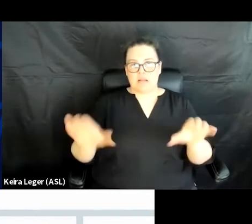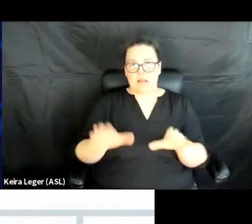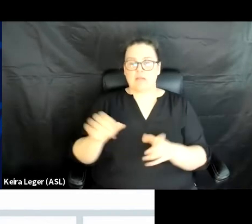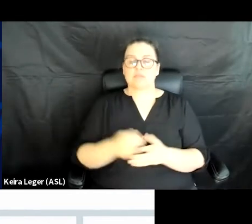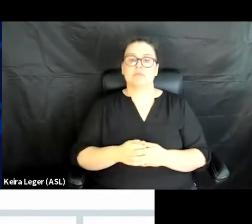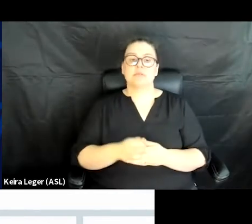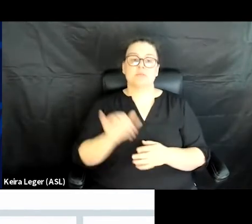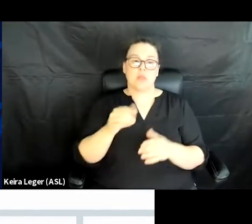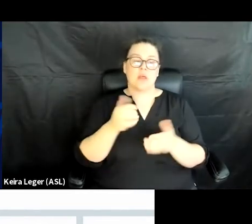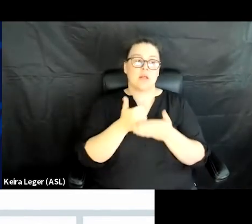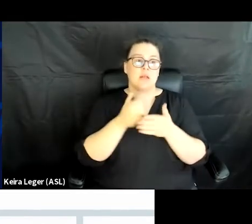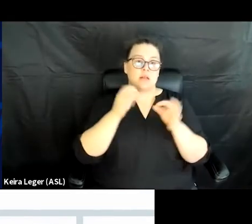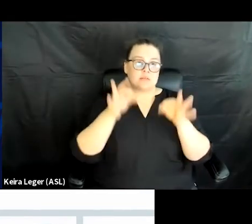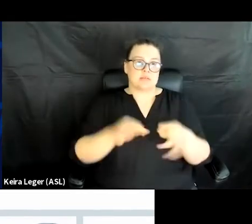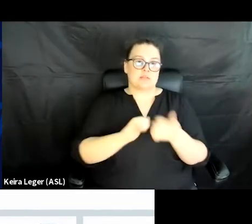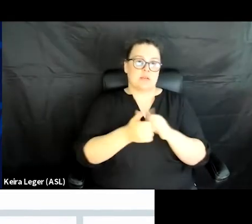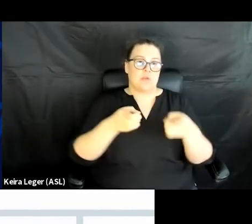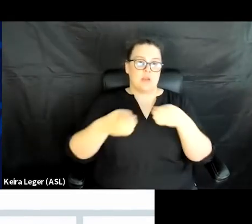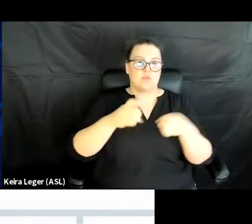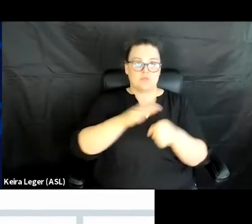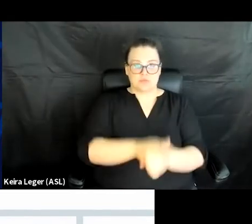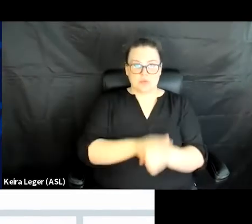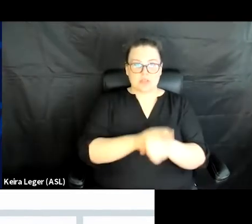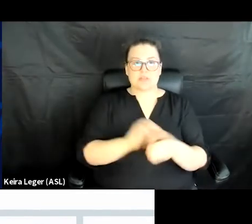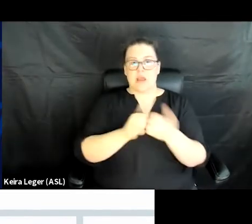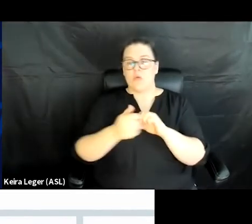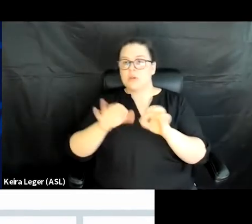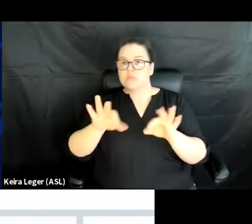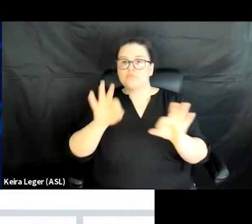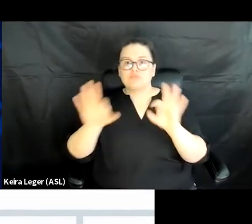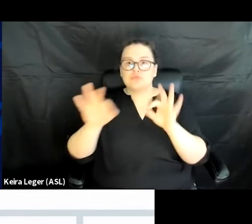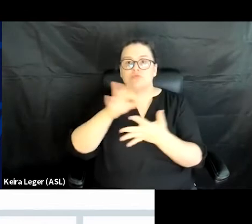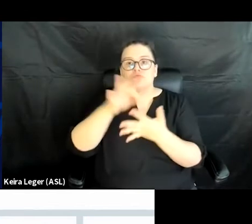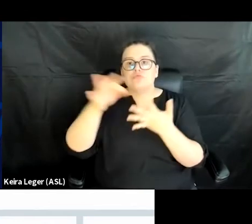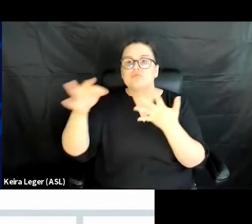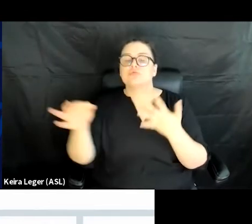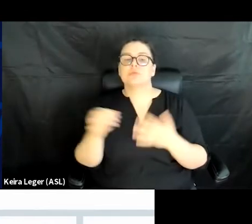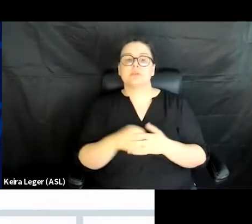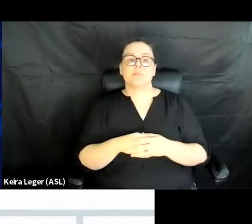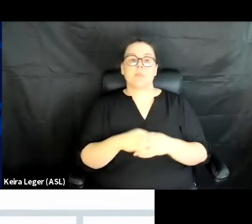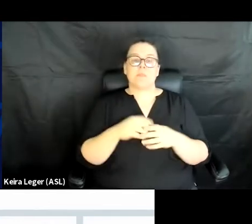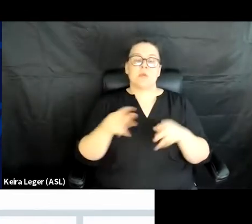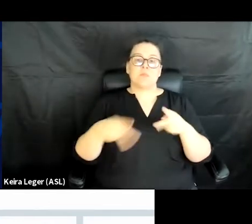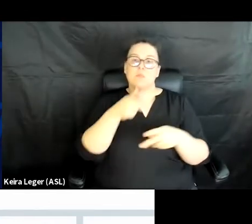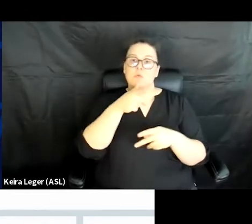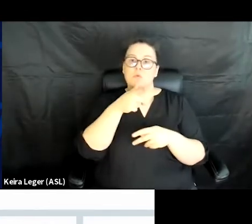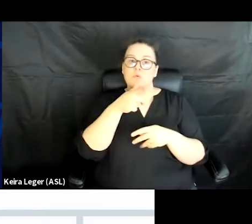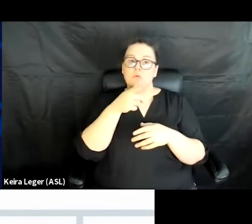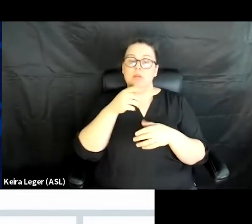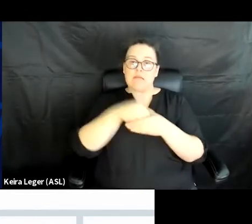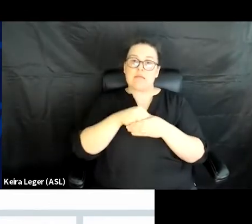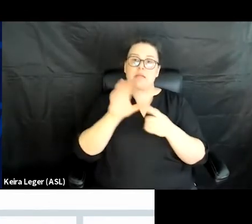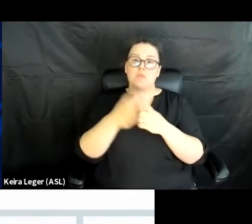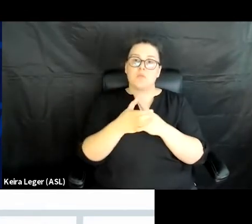stress related to others and make choices. And persons in communities of color face other kinds of